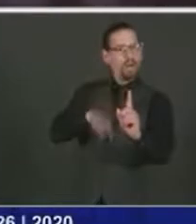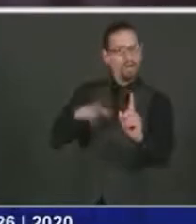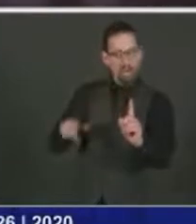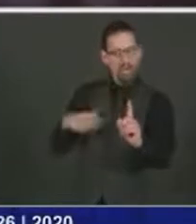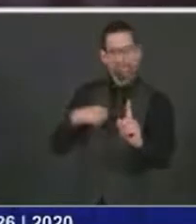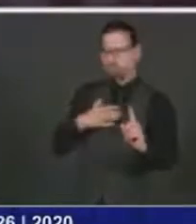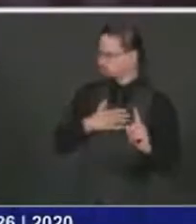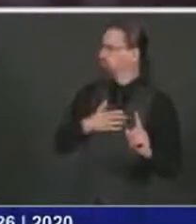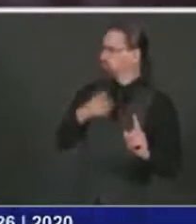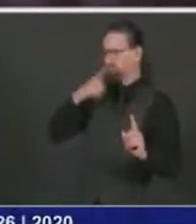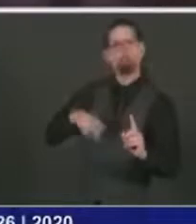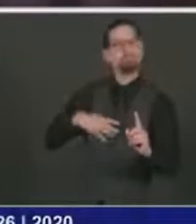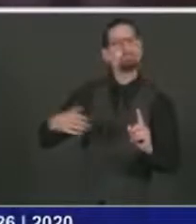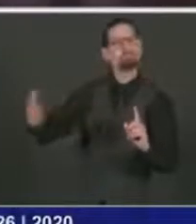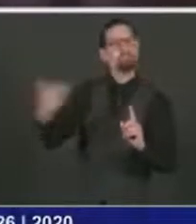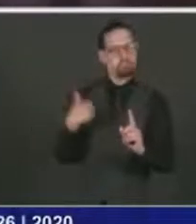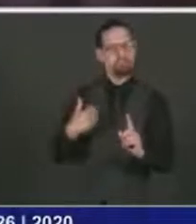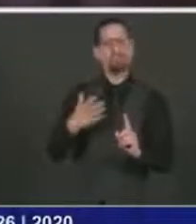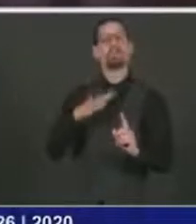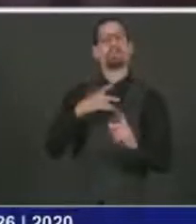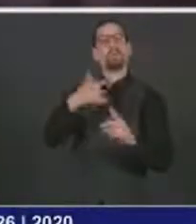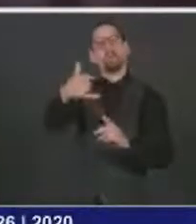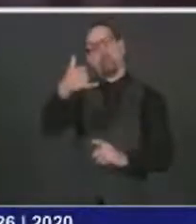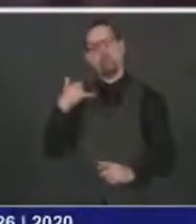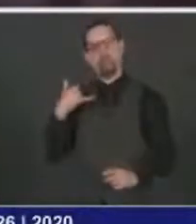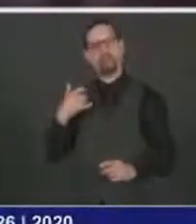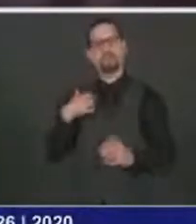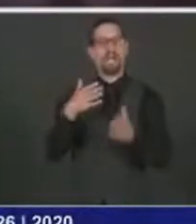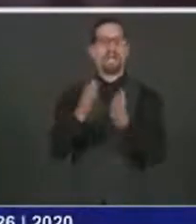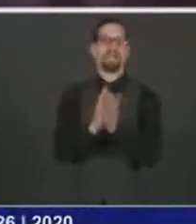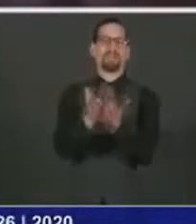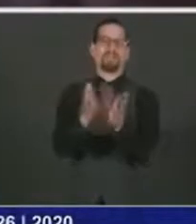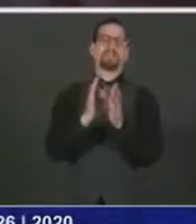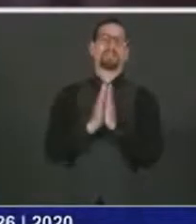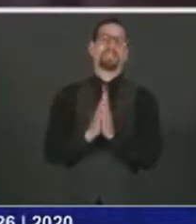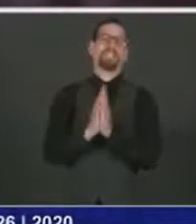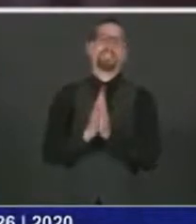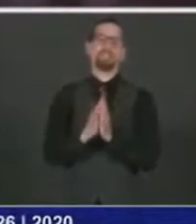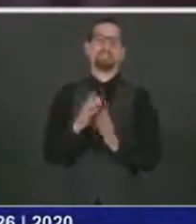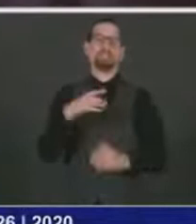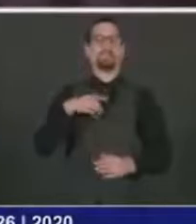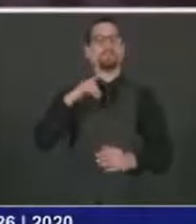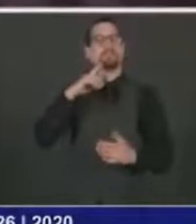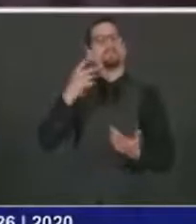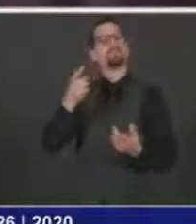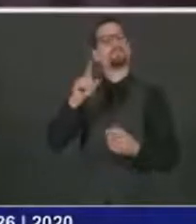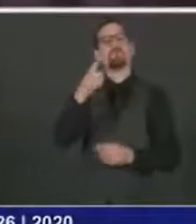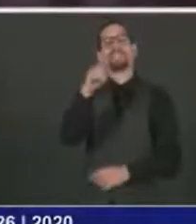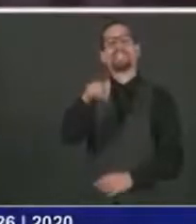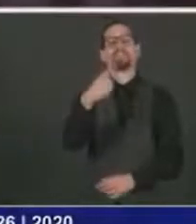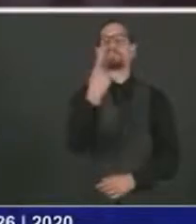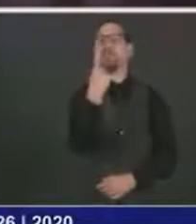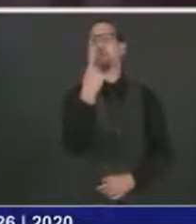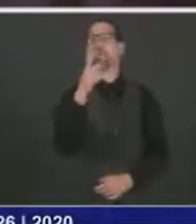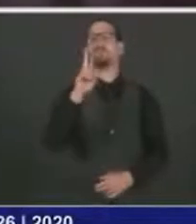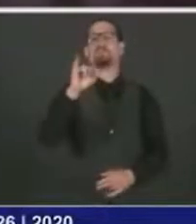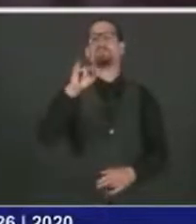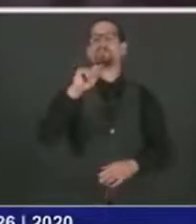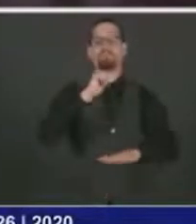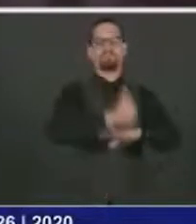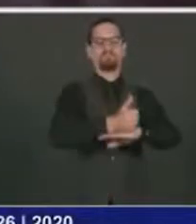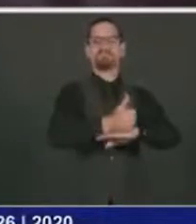But I'm asking everybody, if you're a landlord, pledge a unit. These are people who have a steady income and can pay the